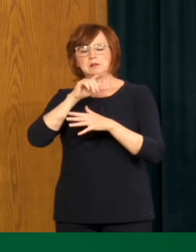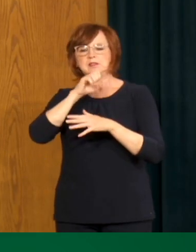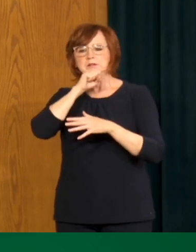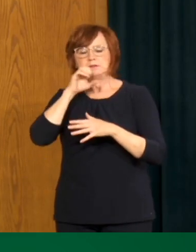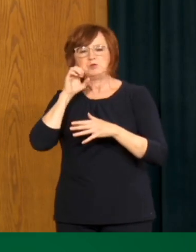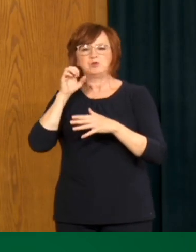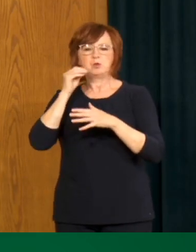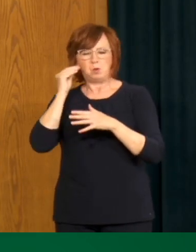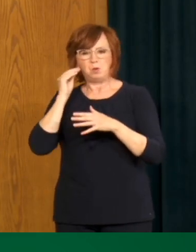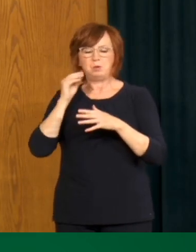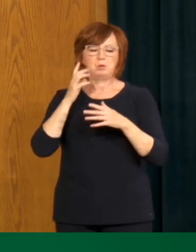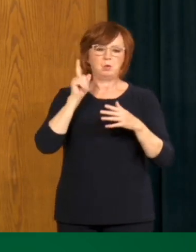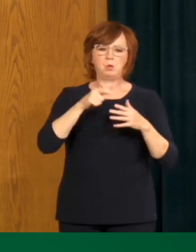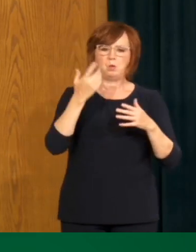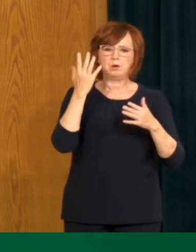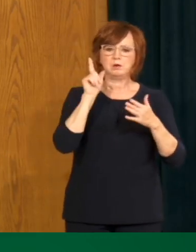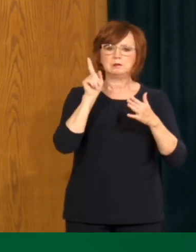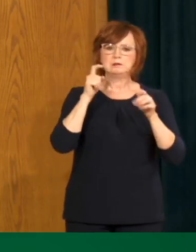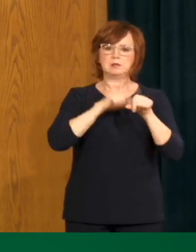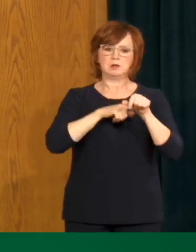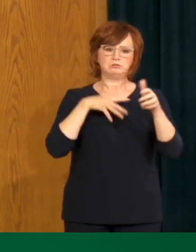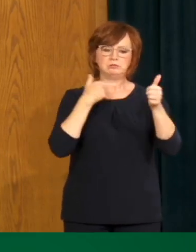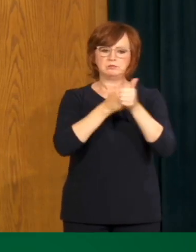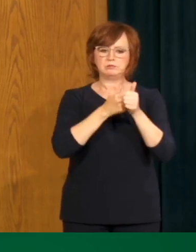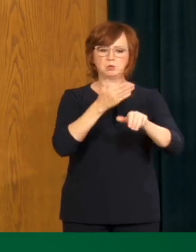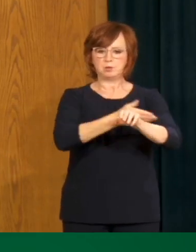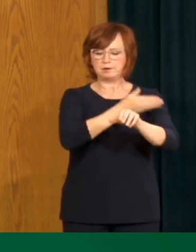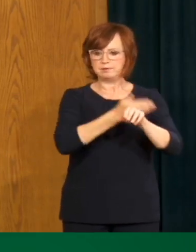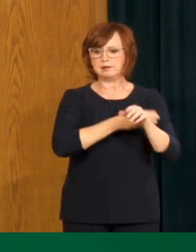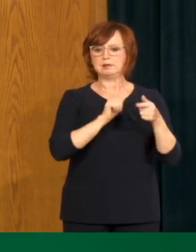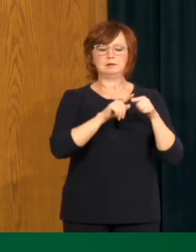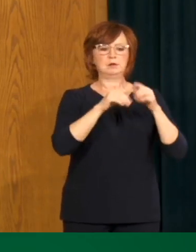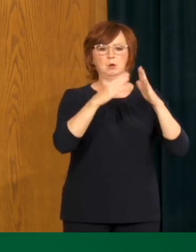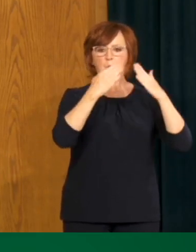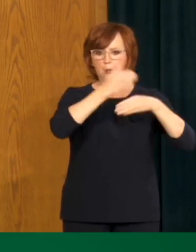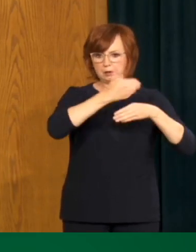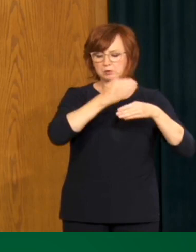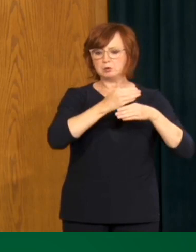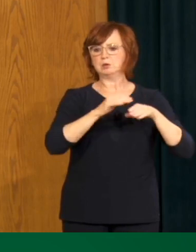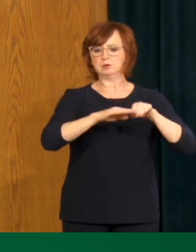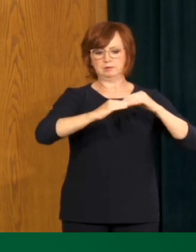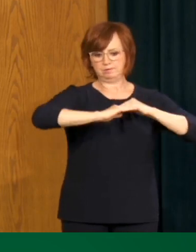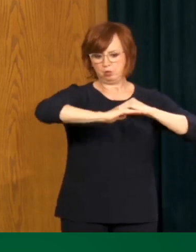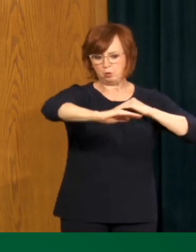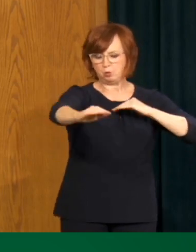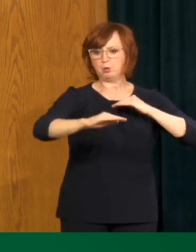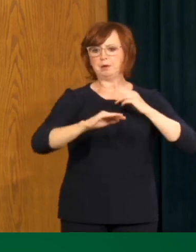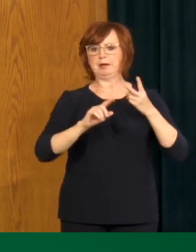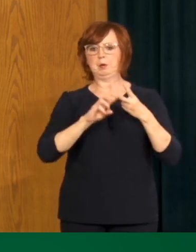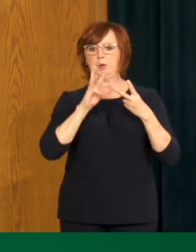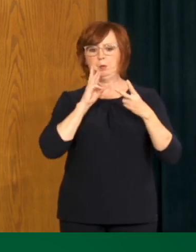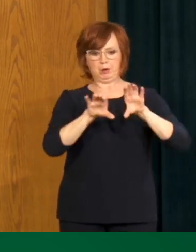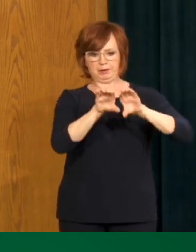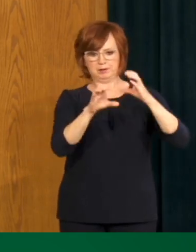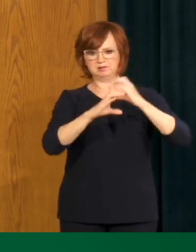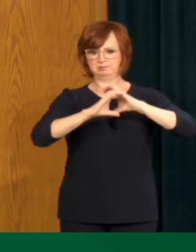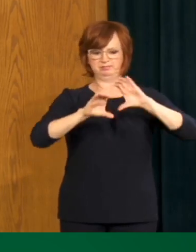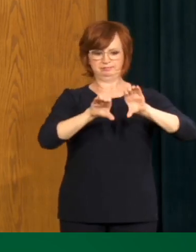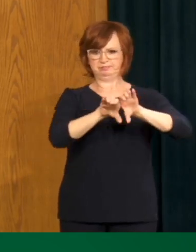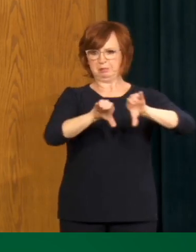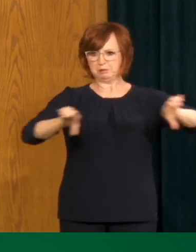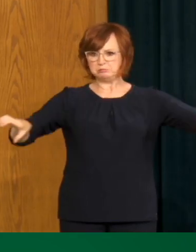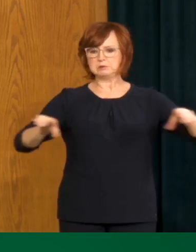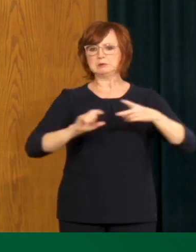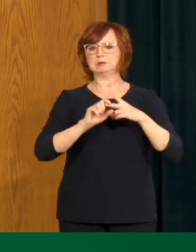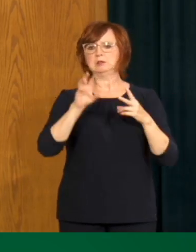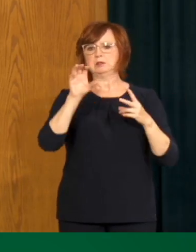new windows, flooring, heating and air conditioning, water and sewer line replacements, that's total an $80 million new